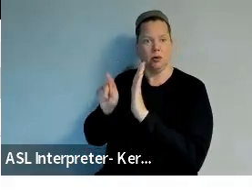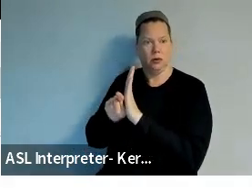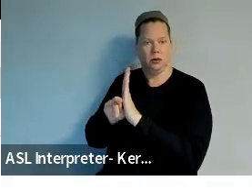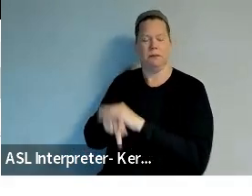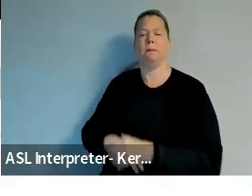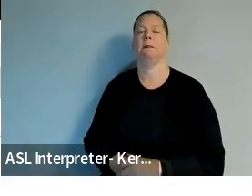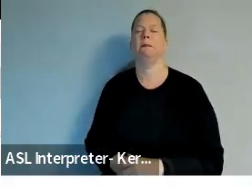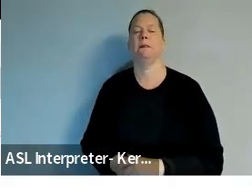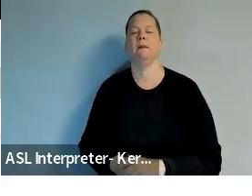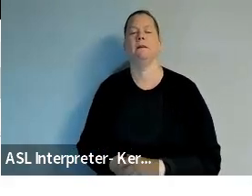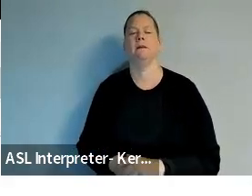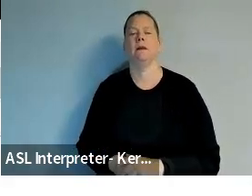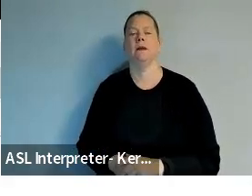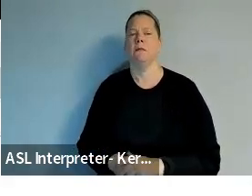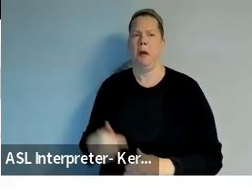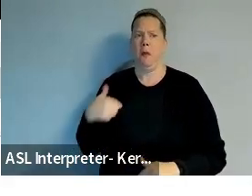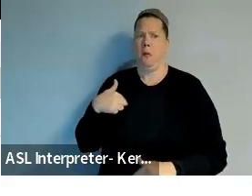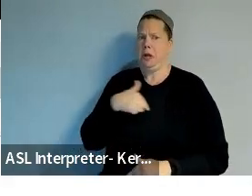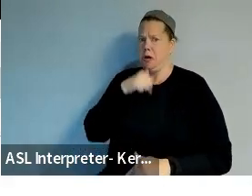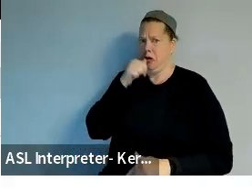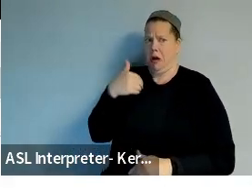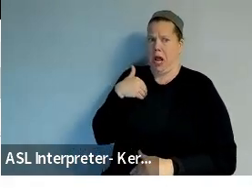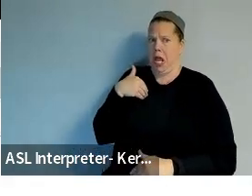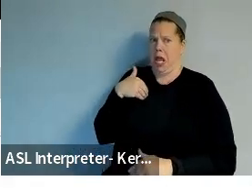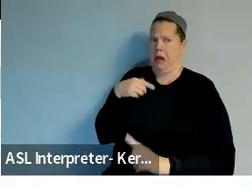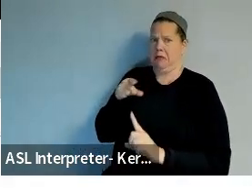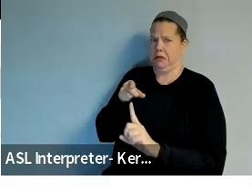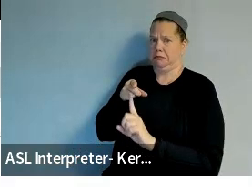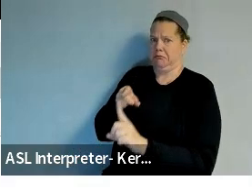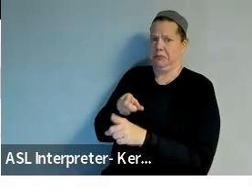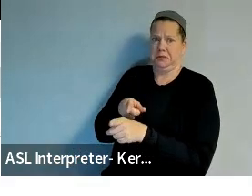used and we did not select other.